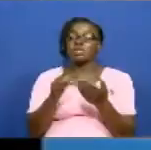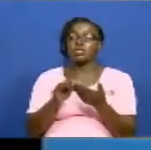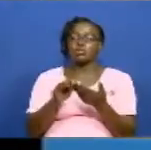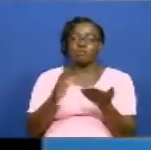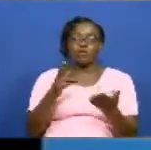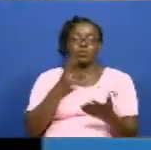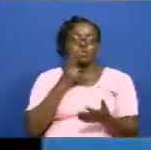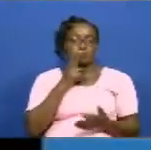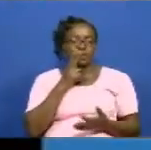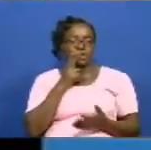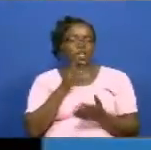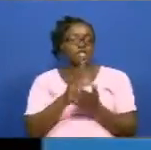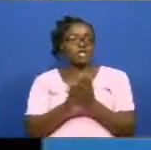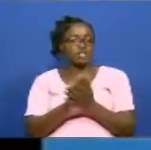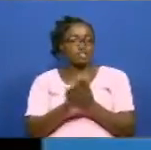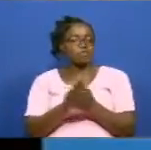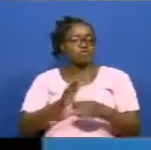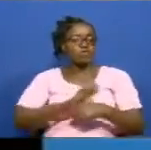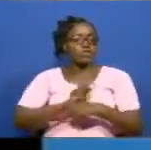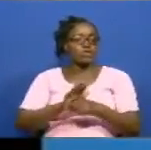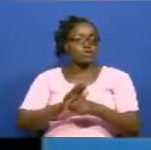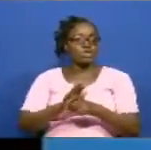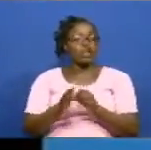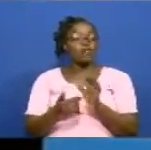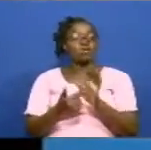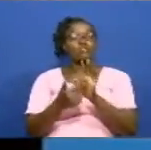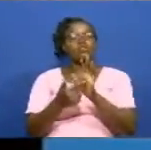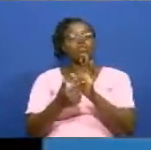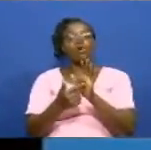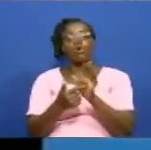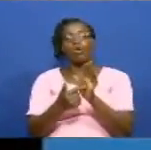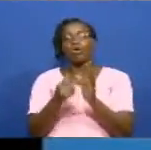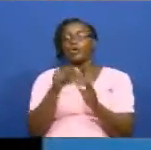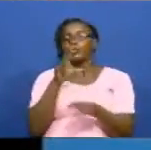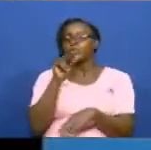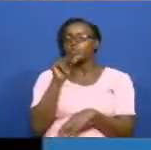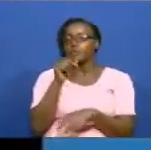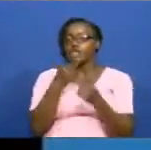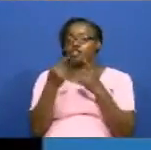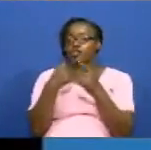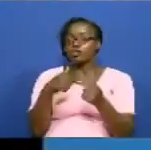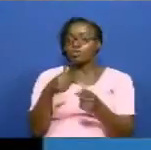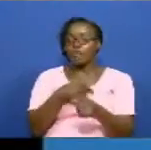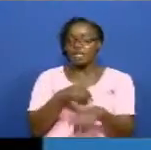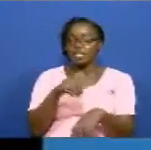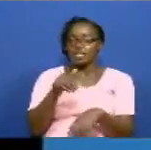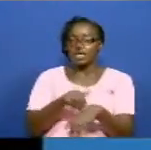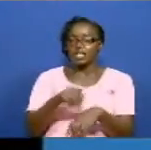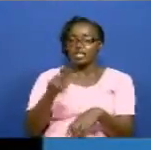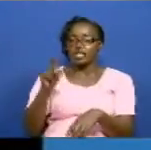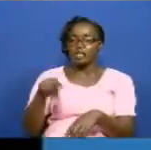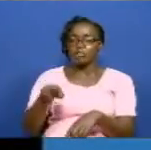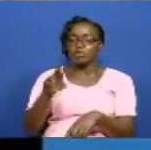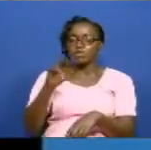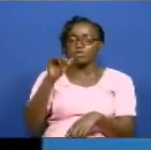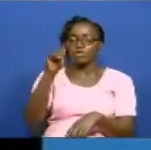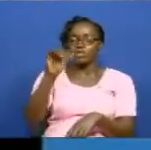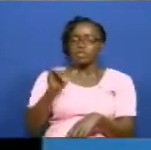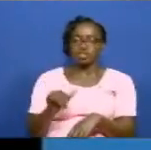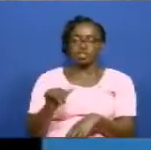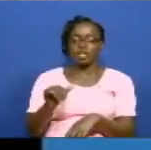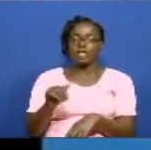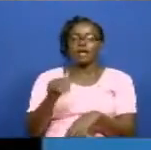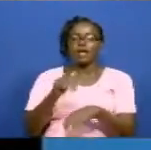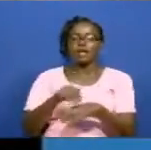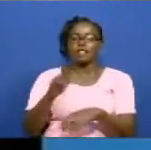and COVID-19 tonight on the show. Keep tweeting and talking to us at purity_museo and at KBC Channel 1 News. We'll be